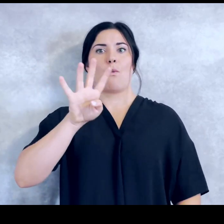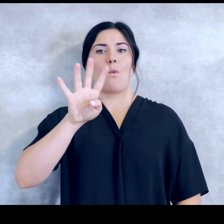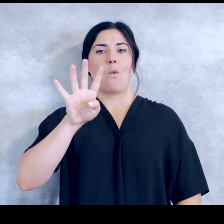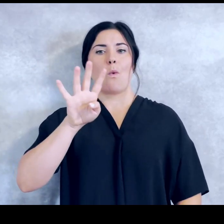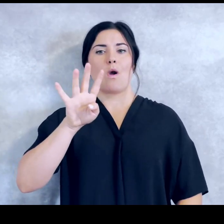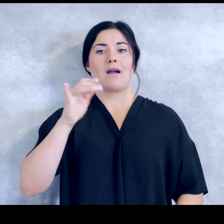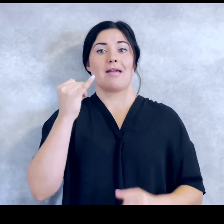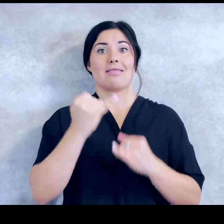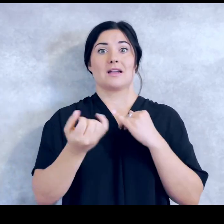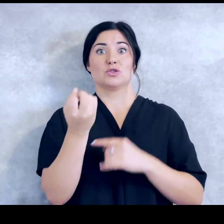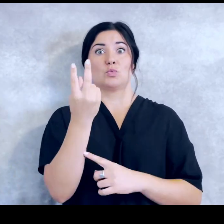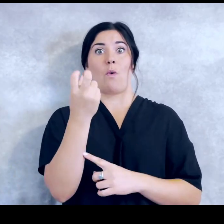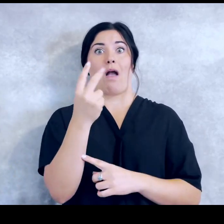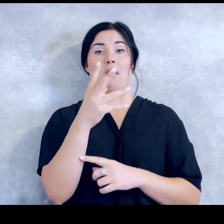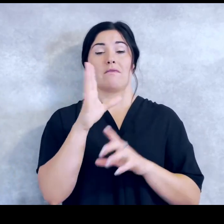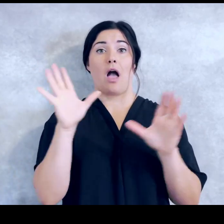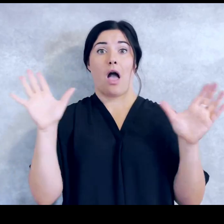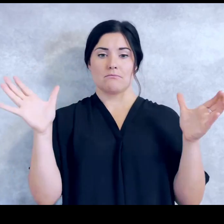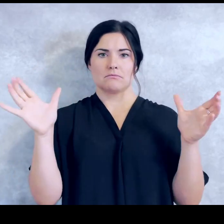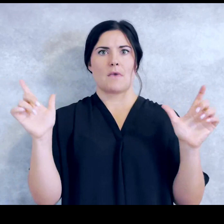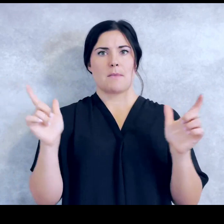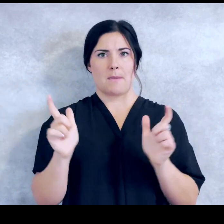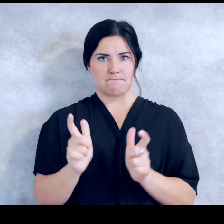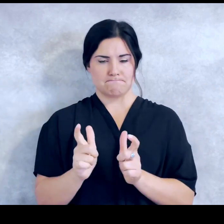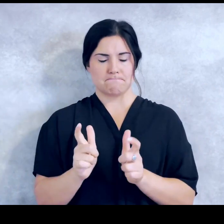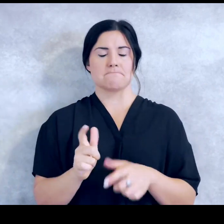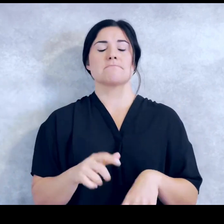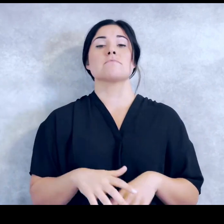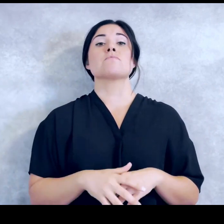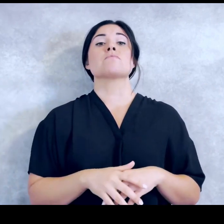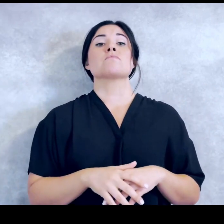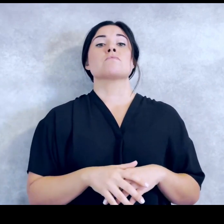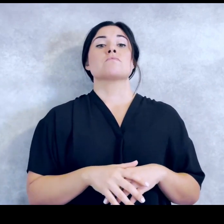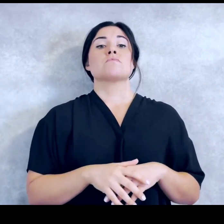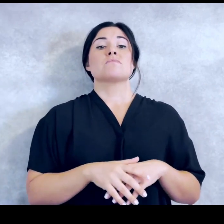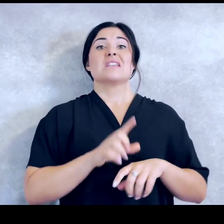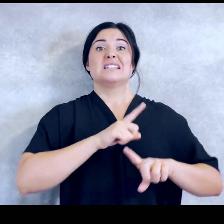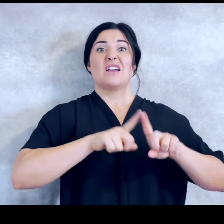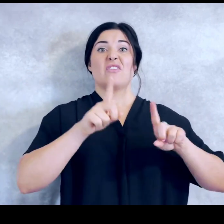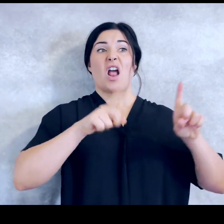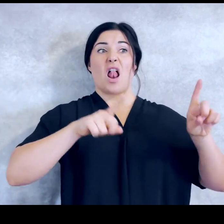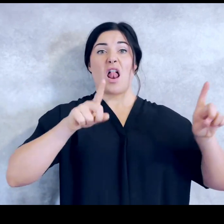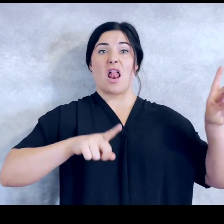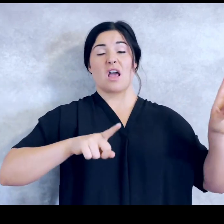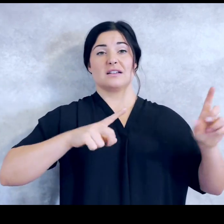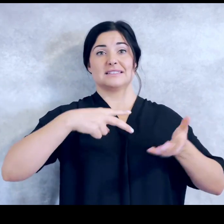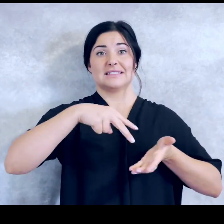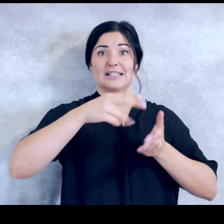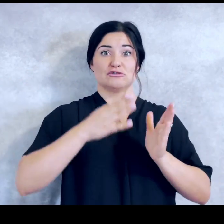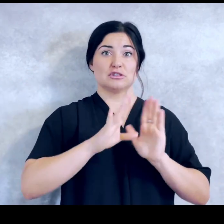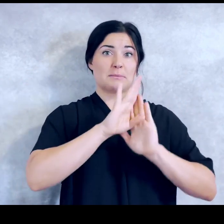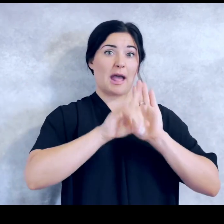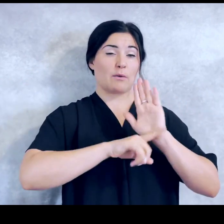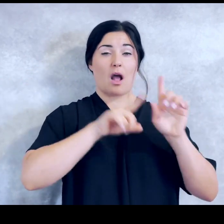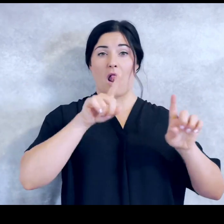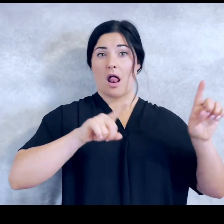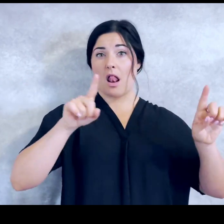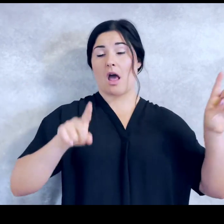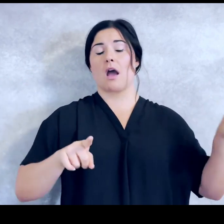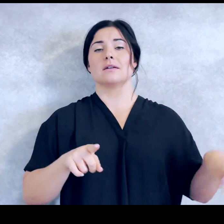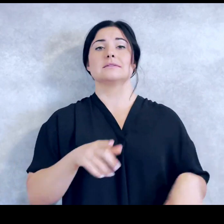top 24, and we're going to get it to the last 12. And they took all of these individual dancers who come from